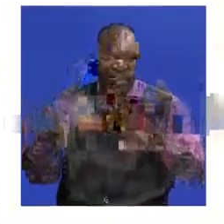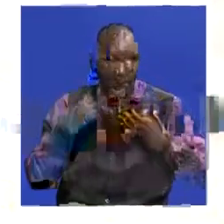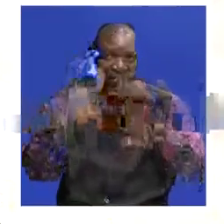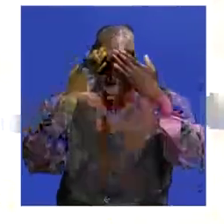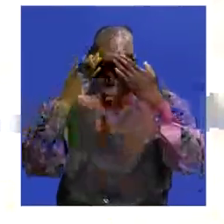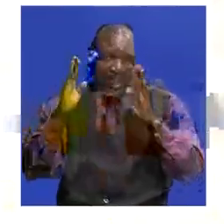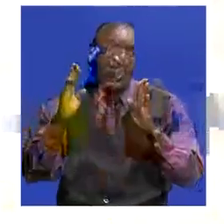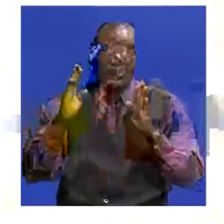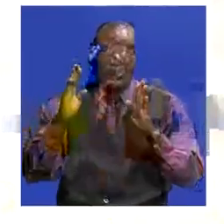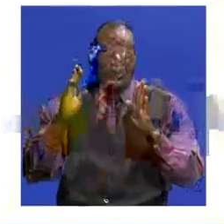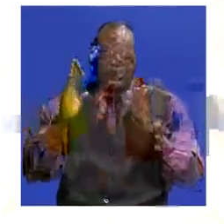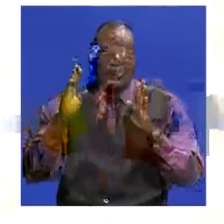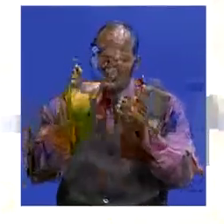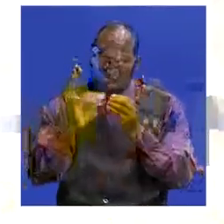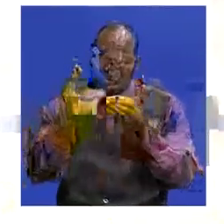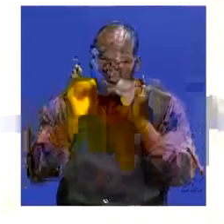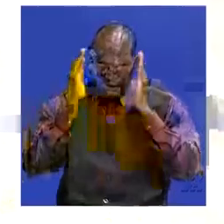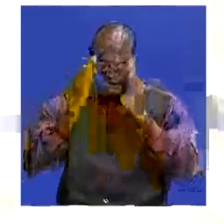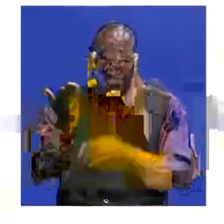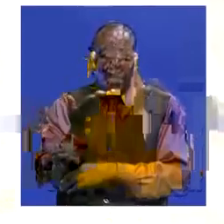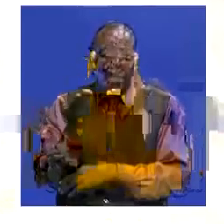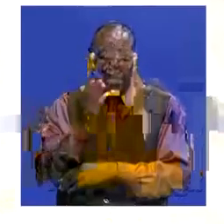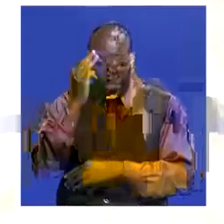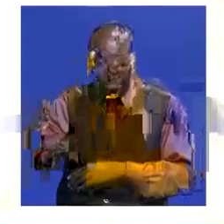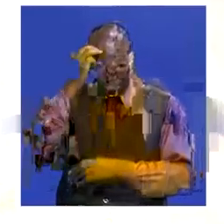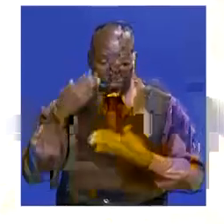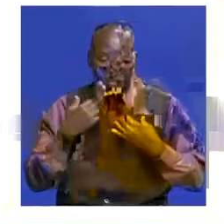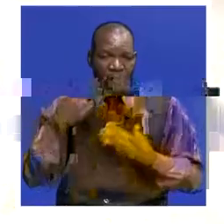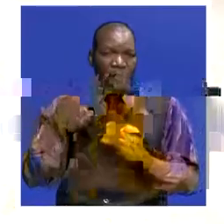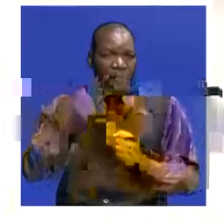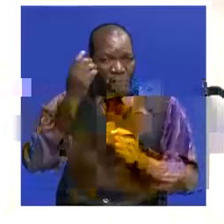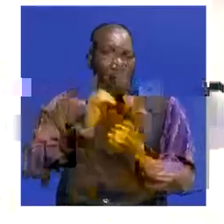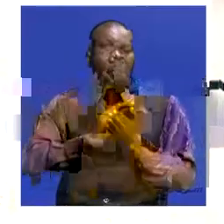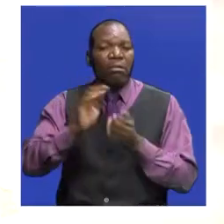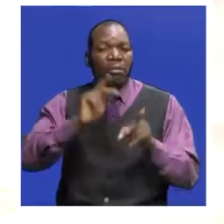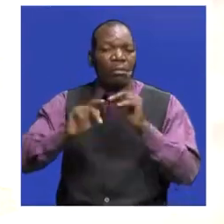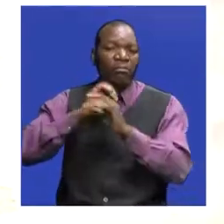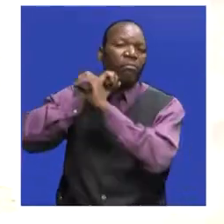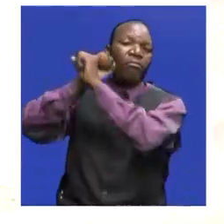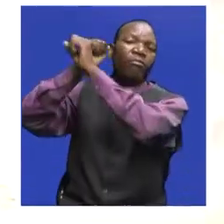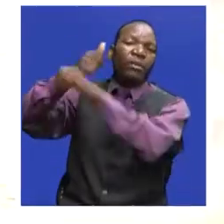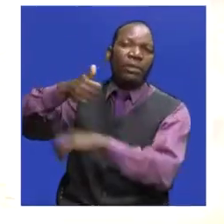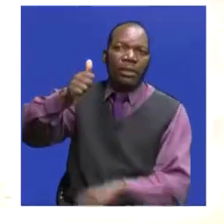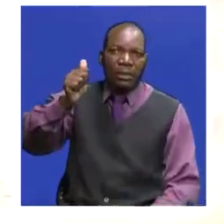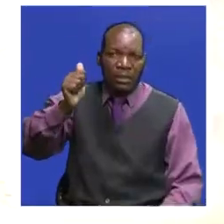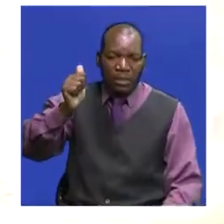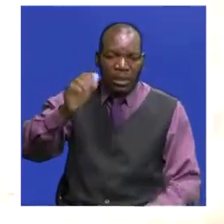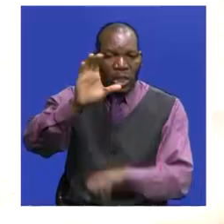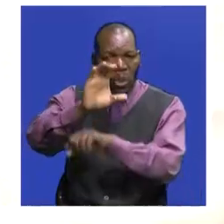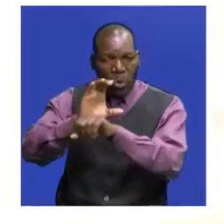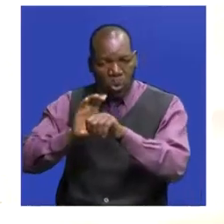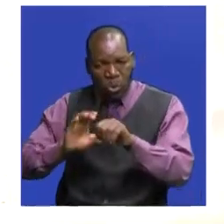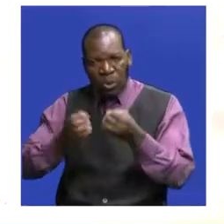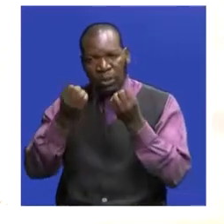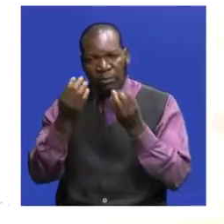awareness has not been given the much needed attention. Hence, the increasing number of suicide cases. There are so many causal